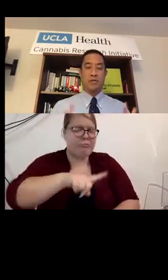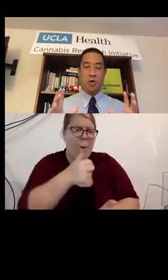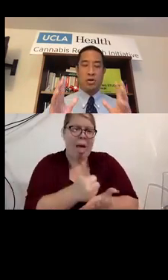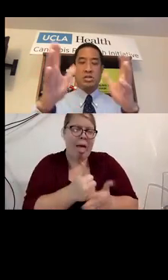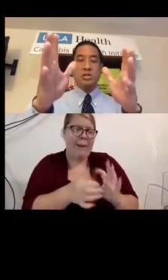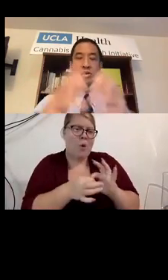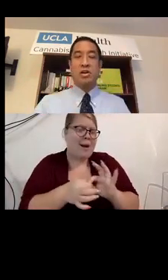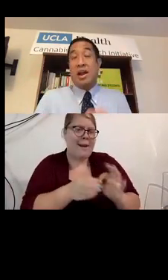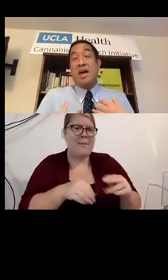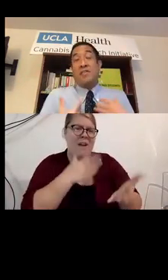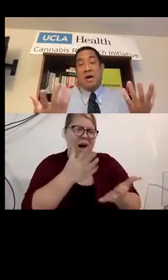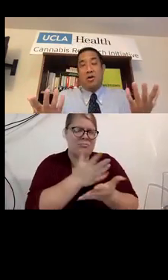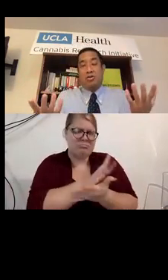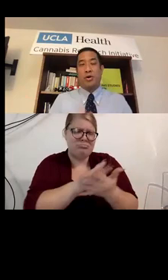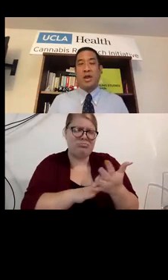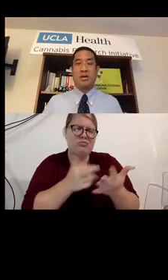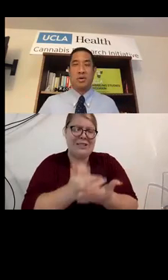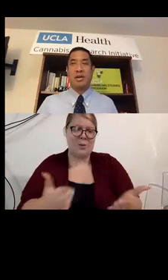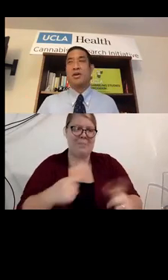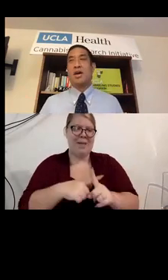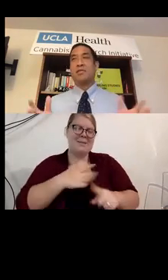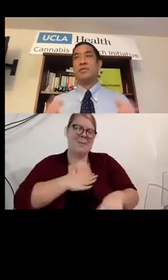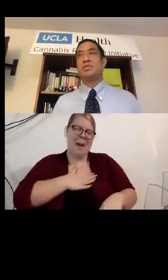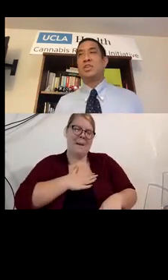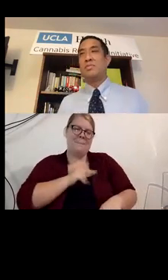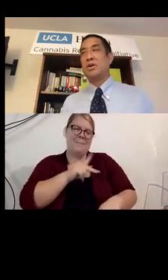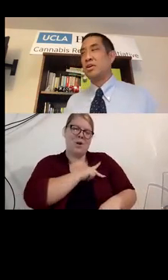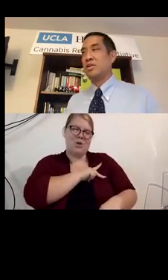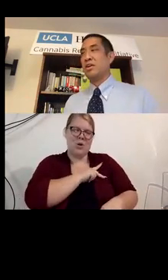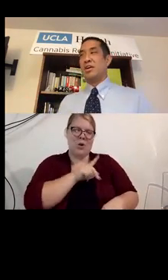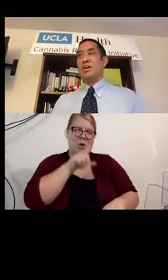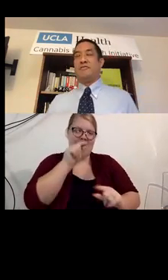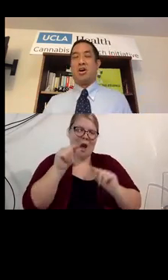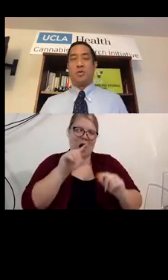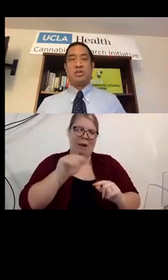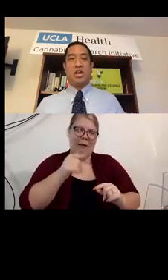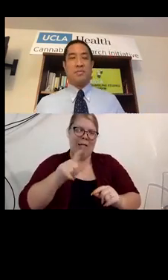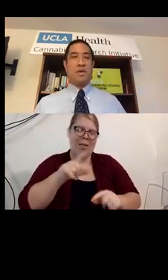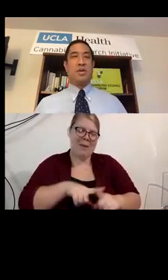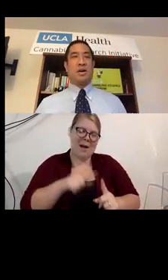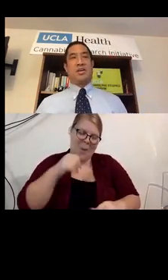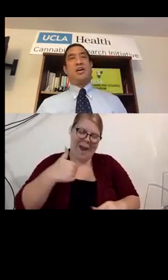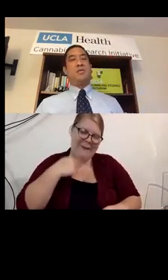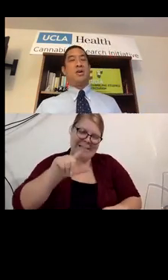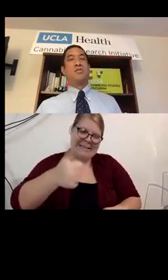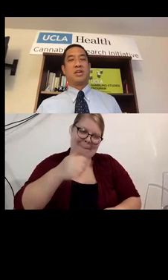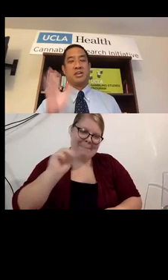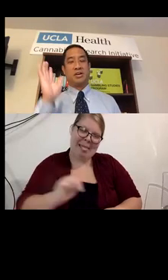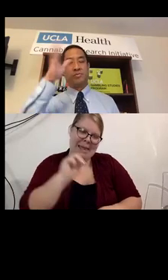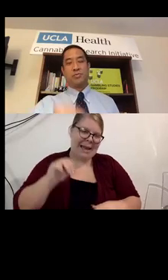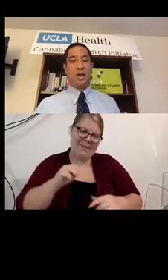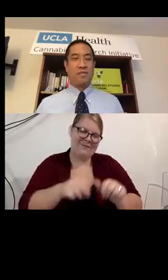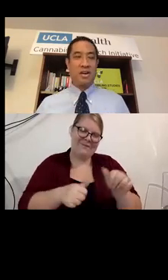Of course, these slides are there. And I have my own Twitter handle, but I don't have 10 million followers yet. Maybe like a couple hundred.